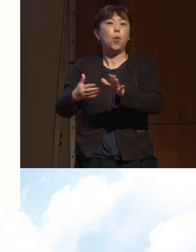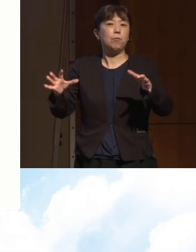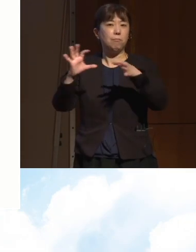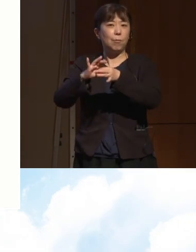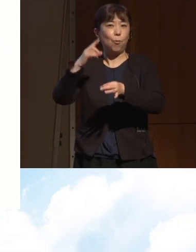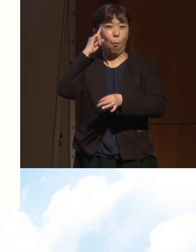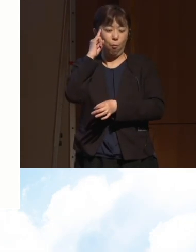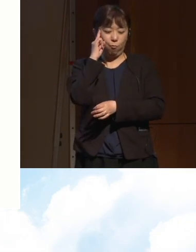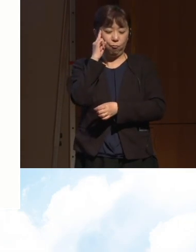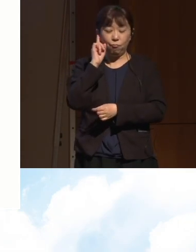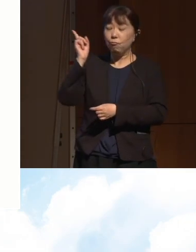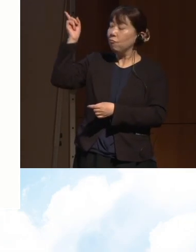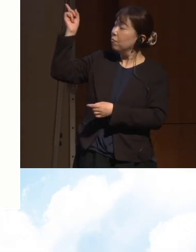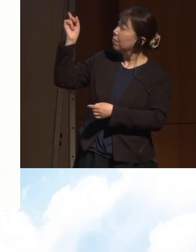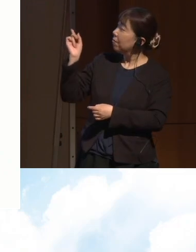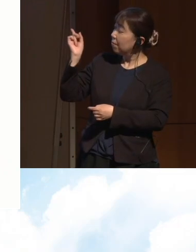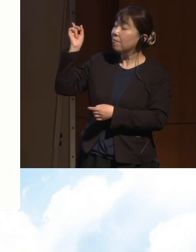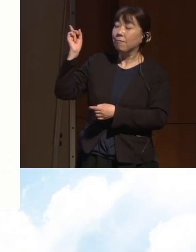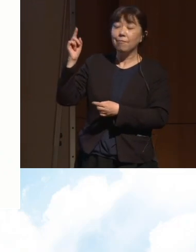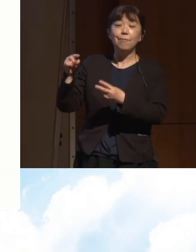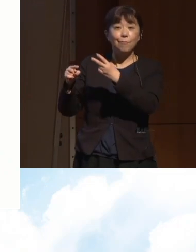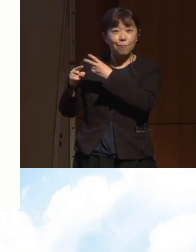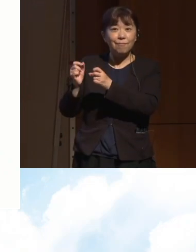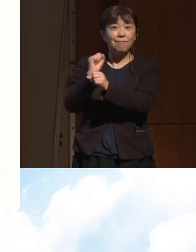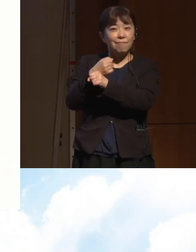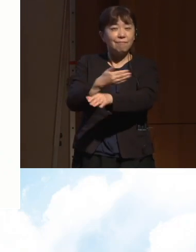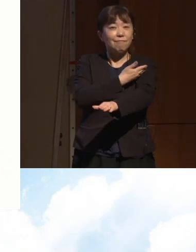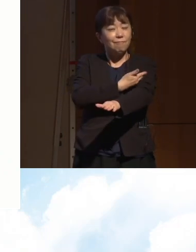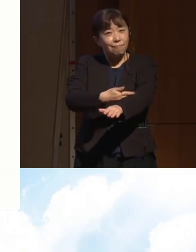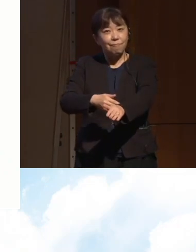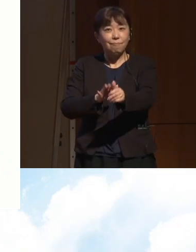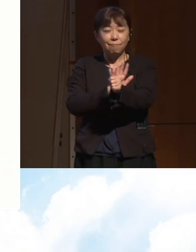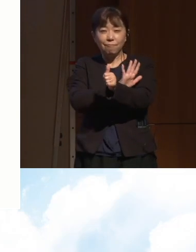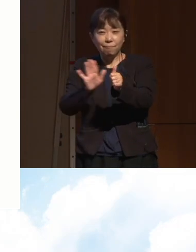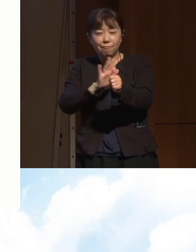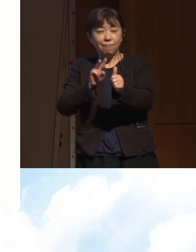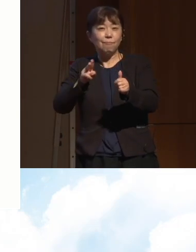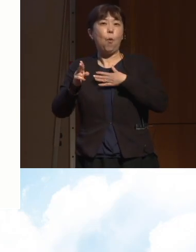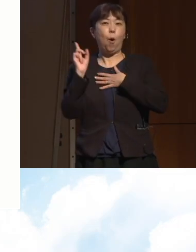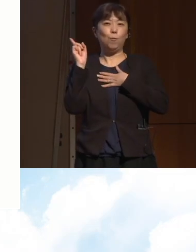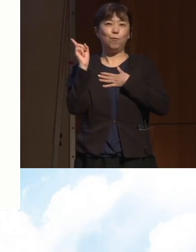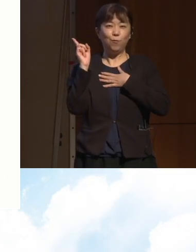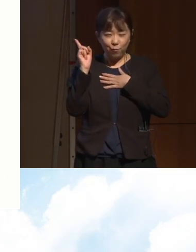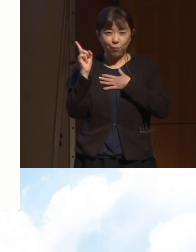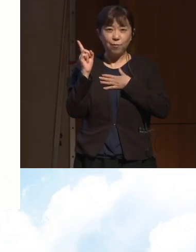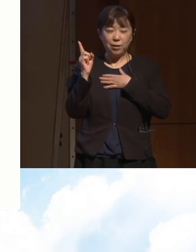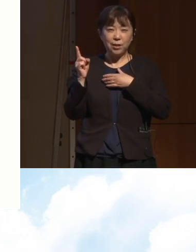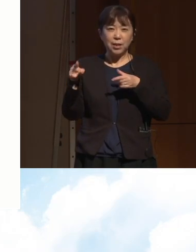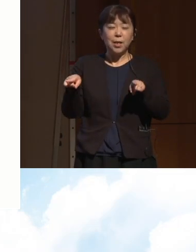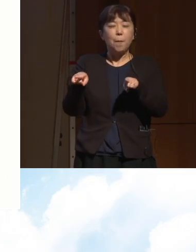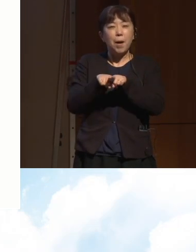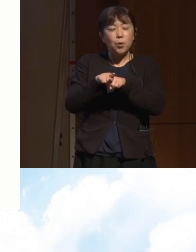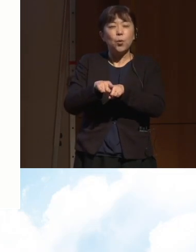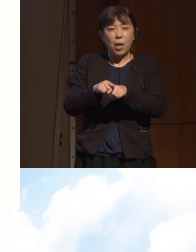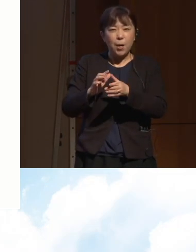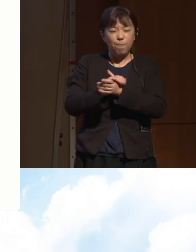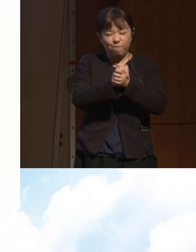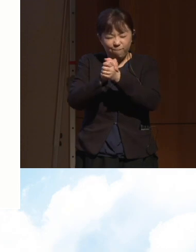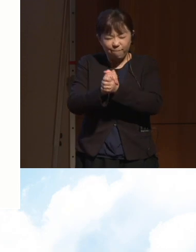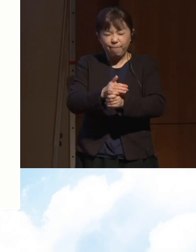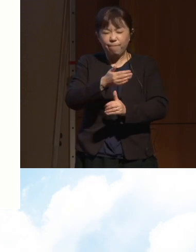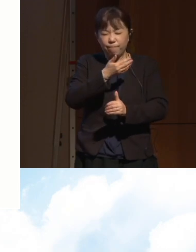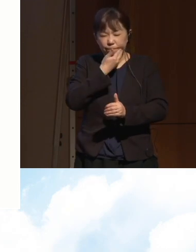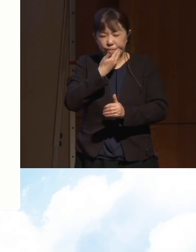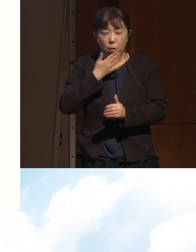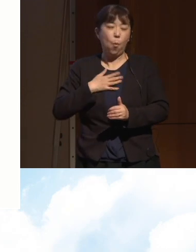was done in close collaboration with our partners. So I just want to leave you